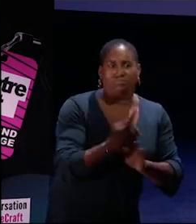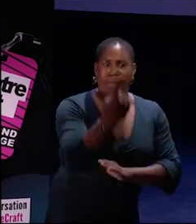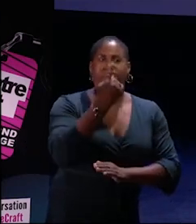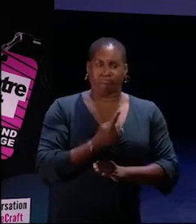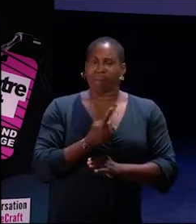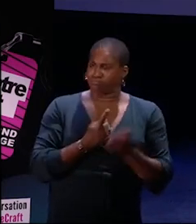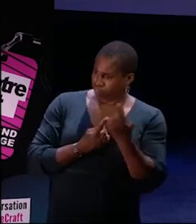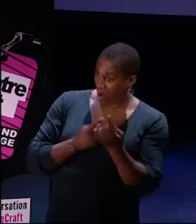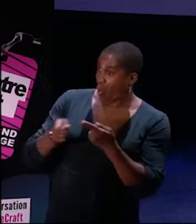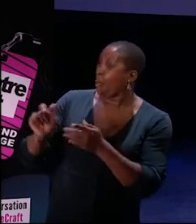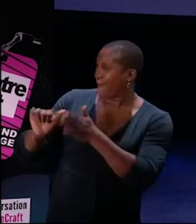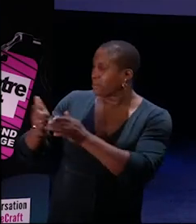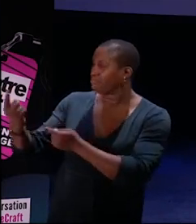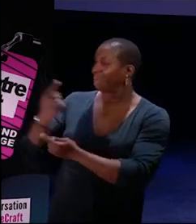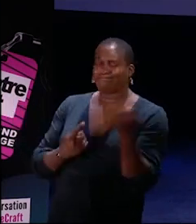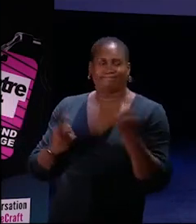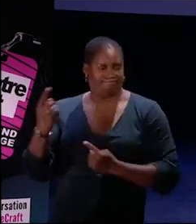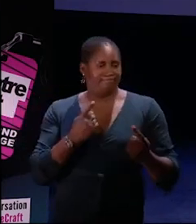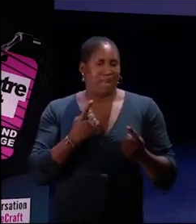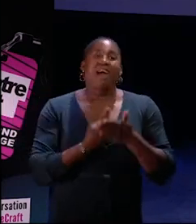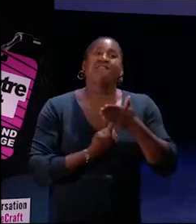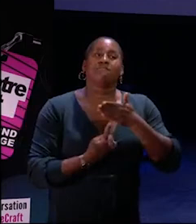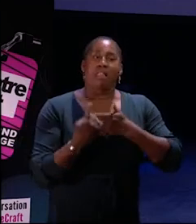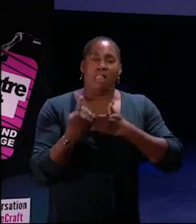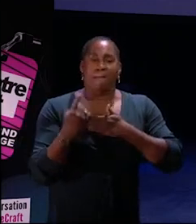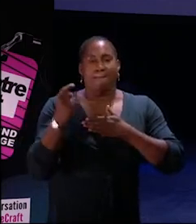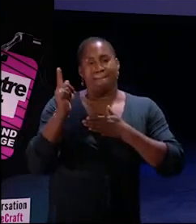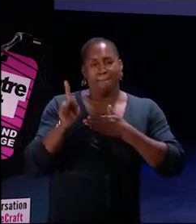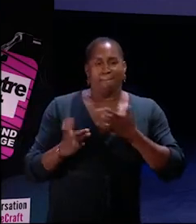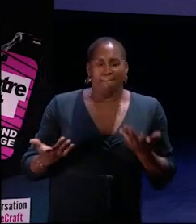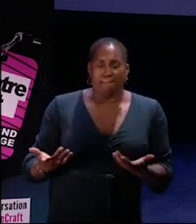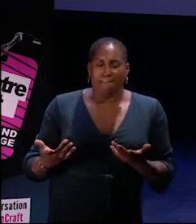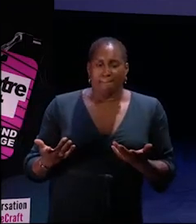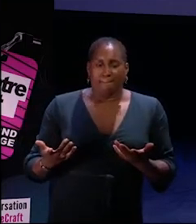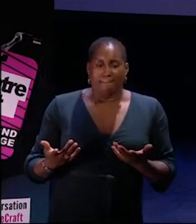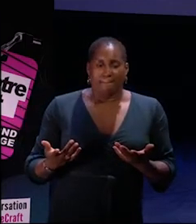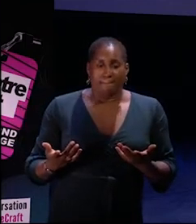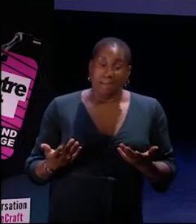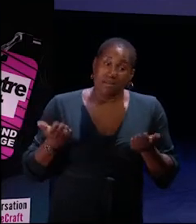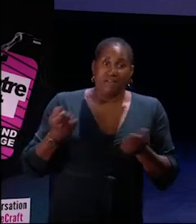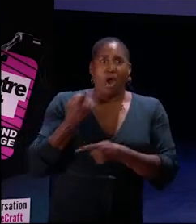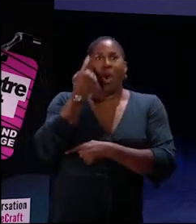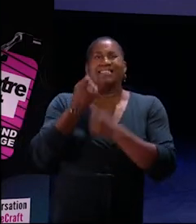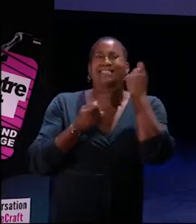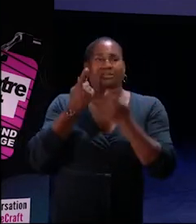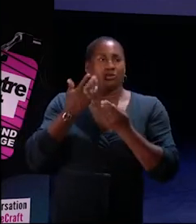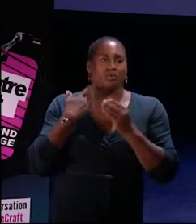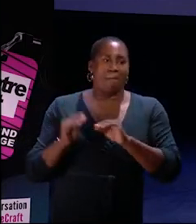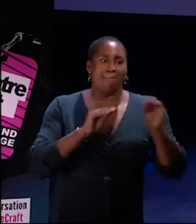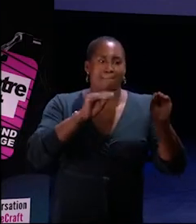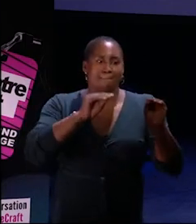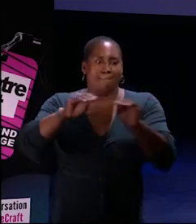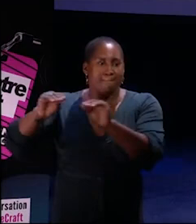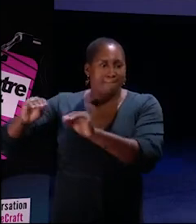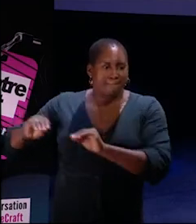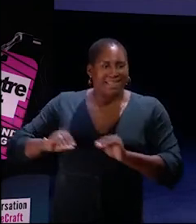freelancers are actually sort of carriers of ideas and things between different companies, because we tend to work from one